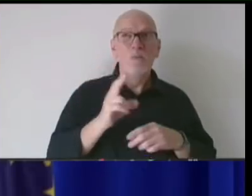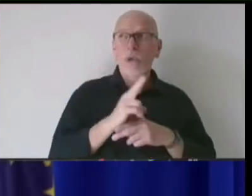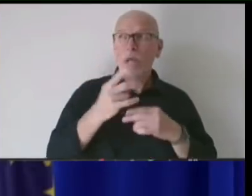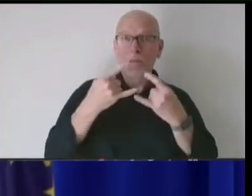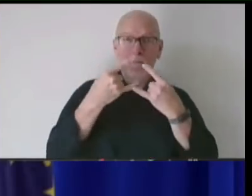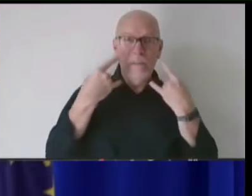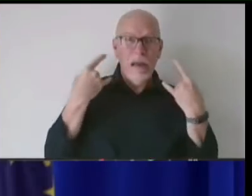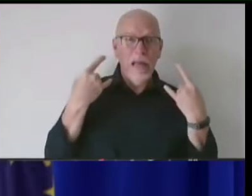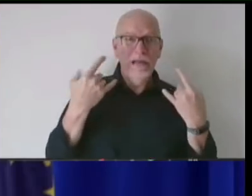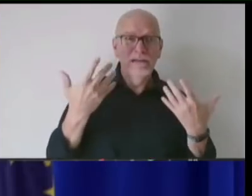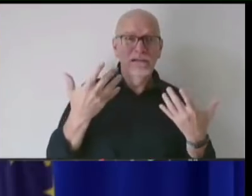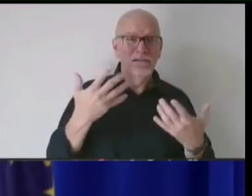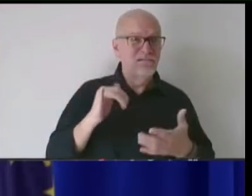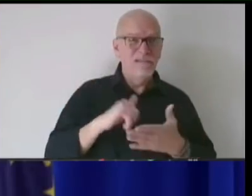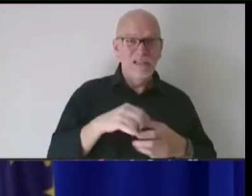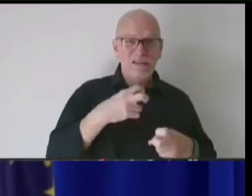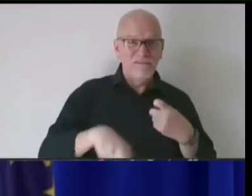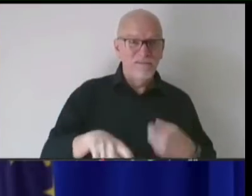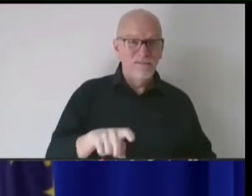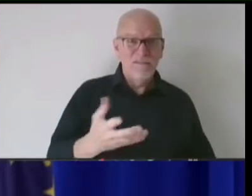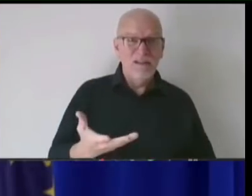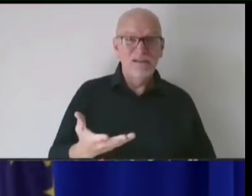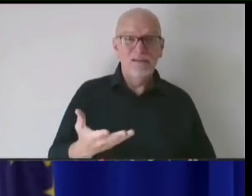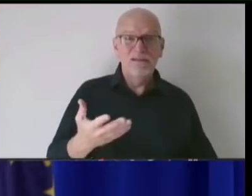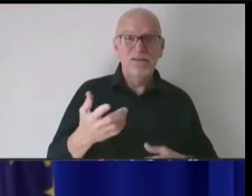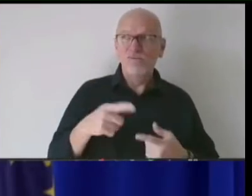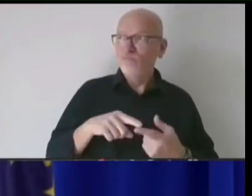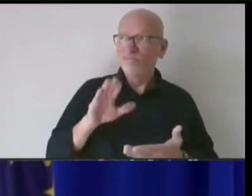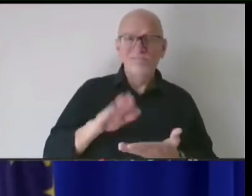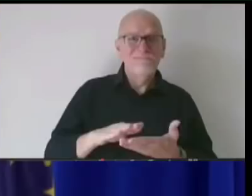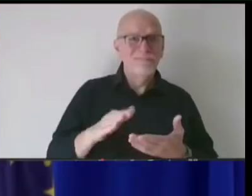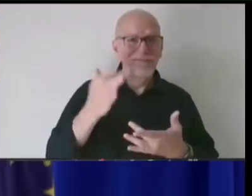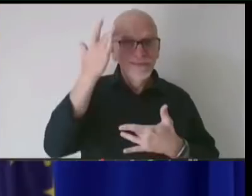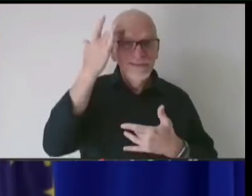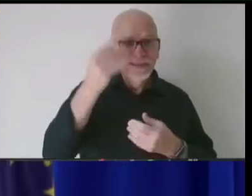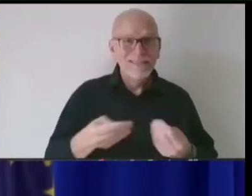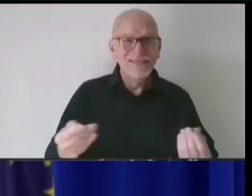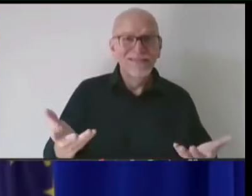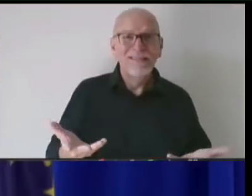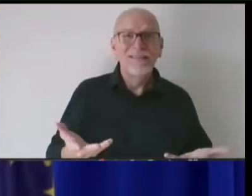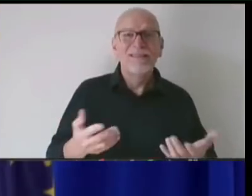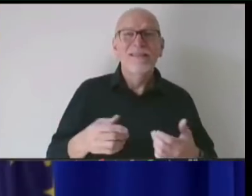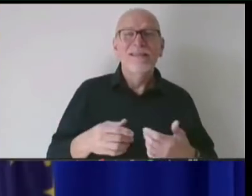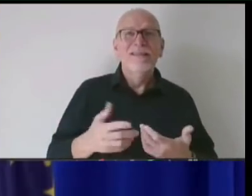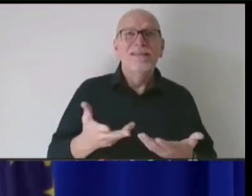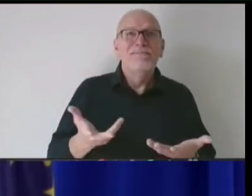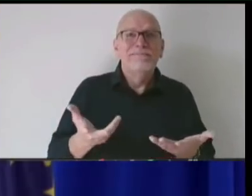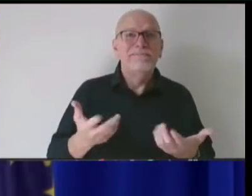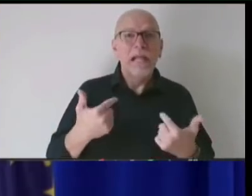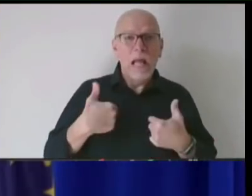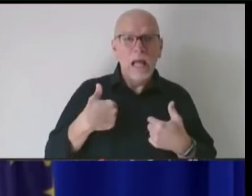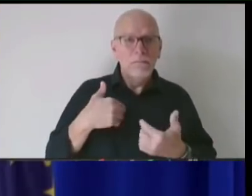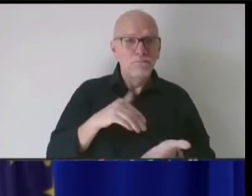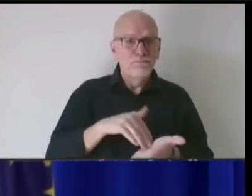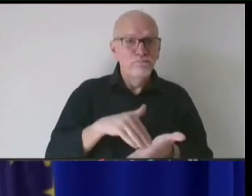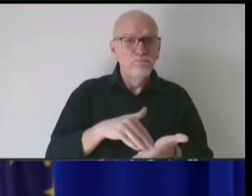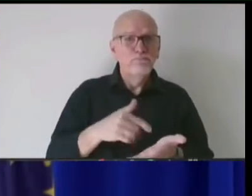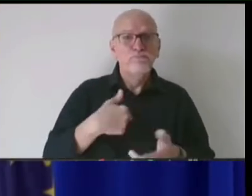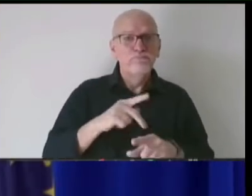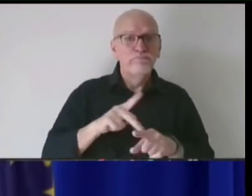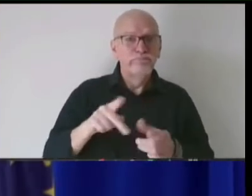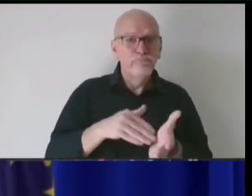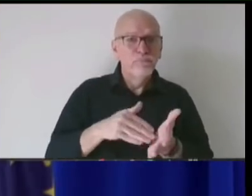difficult for people to try to prevent transmitting this virus. I'm a healthcare professional. I've